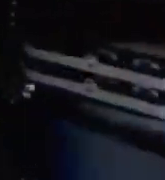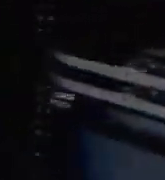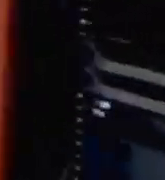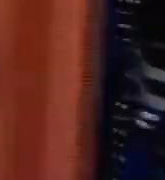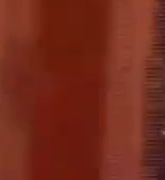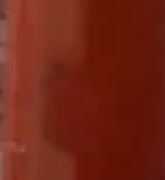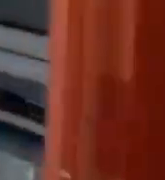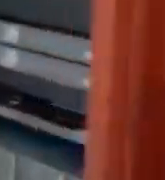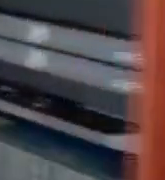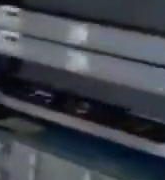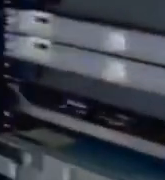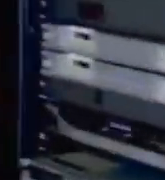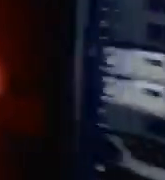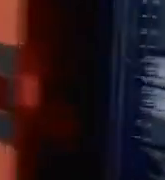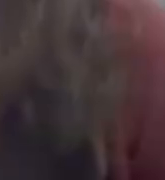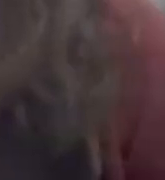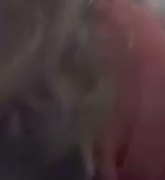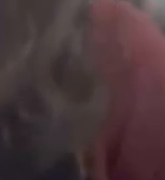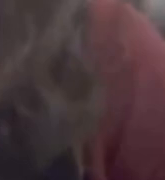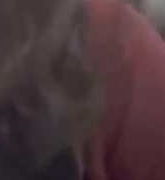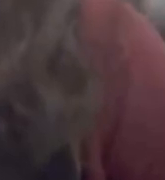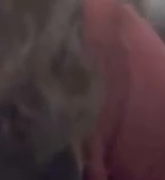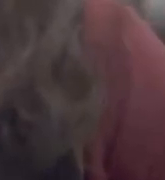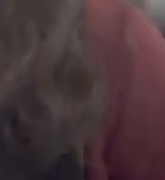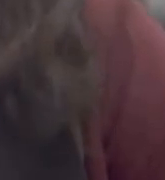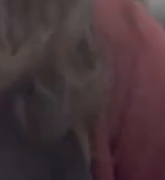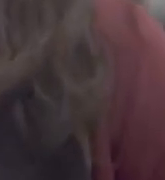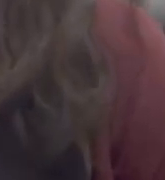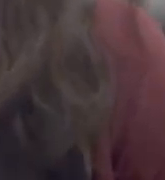For science and education.